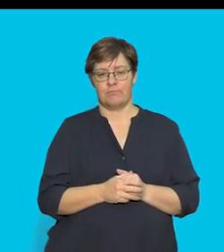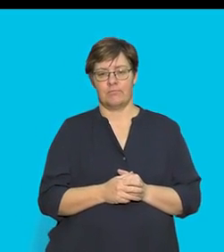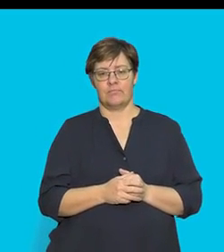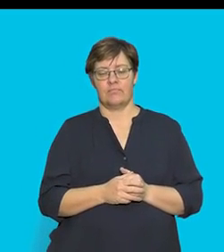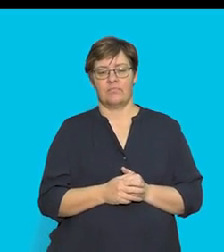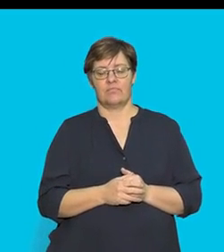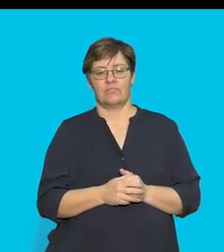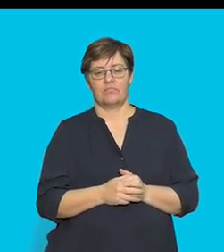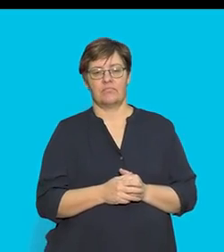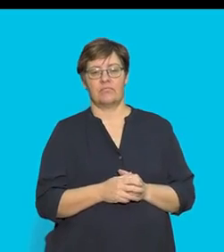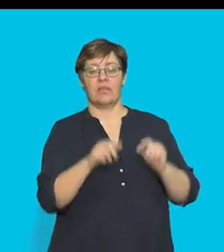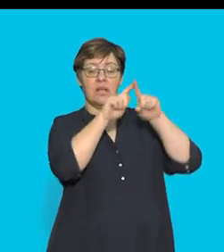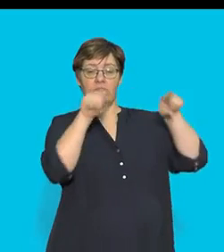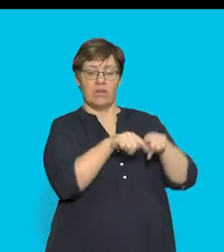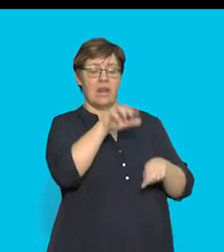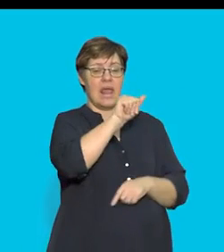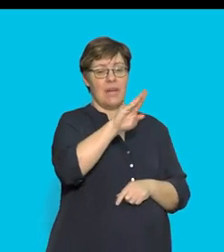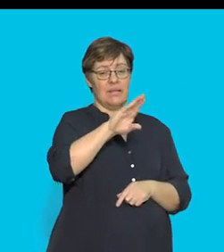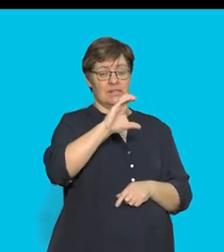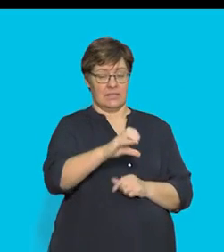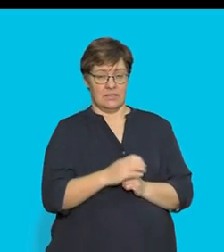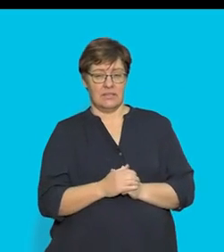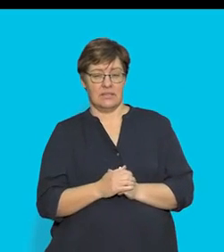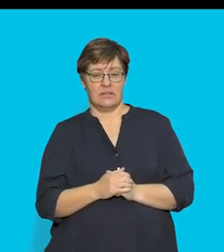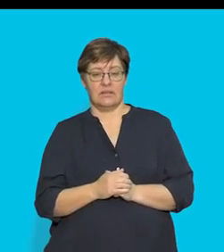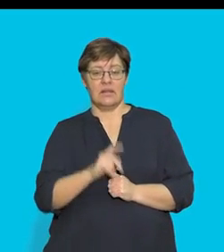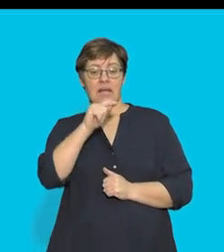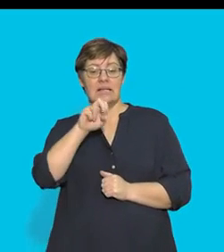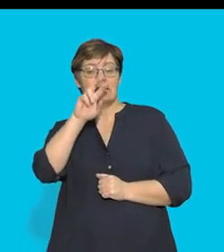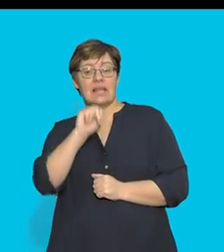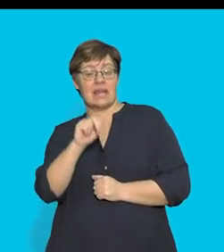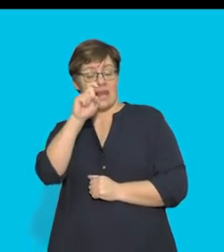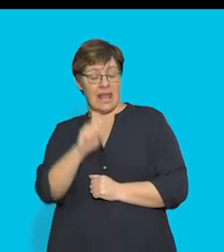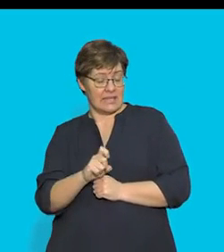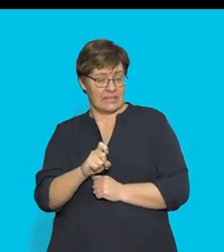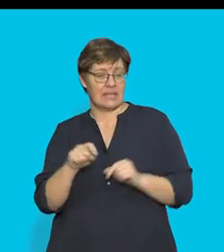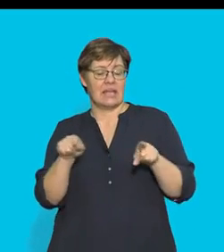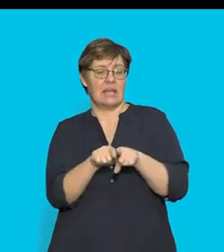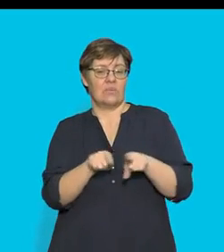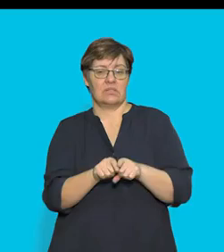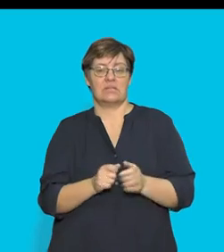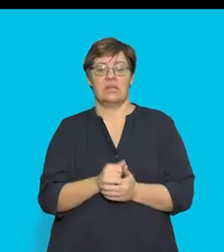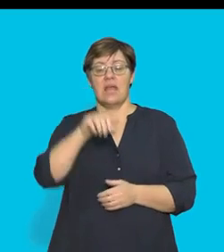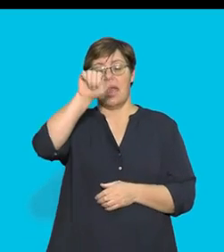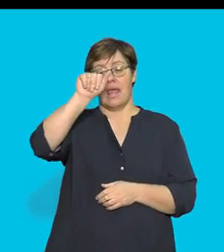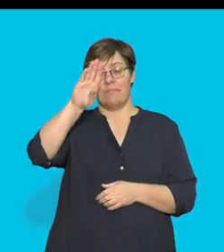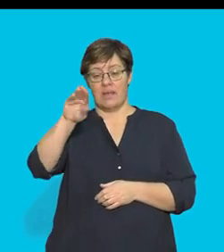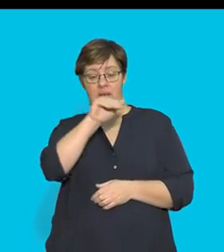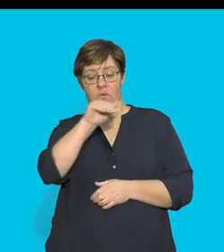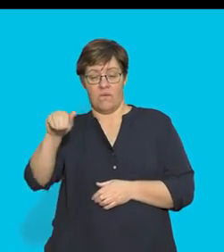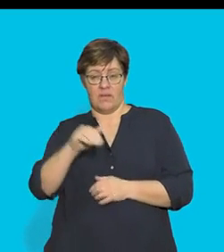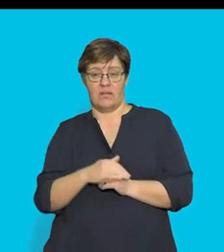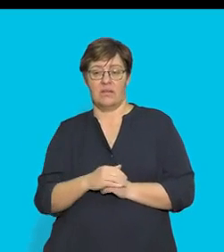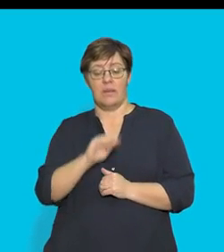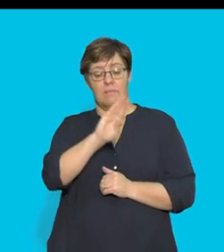Okay, in triangle ABC, we said tan of X is equal to AB over